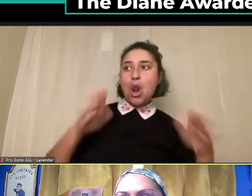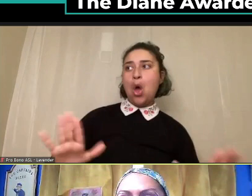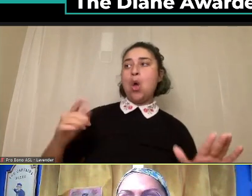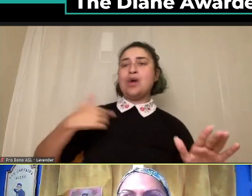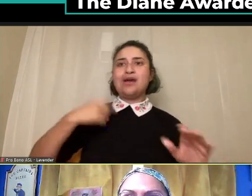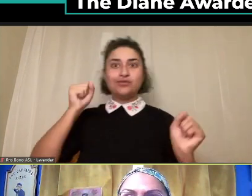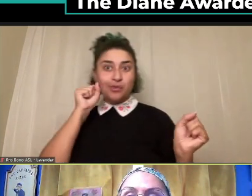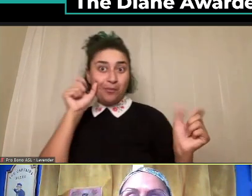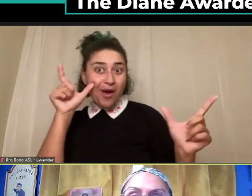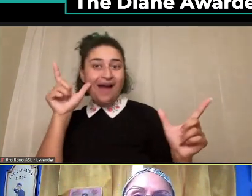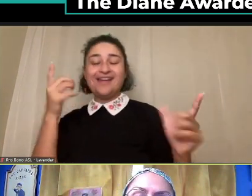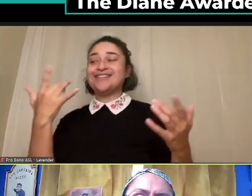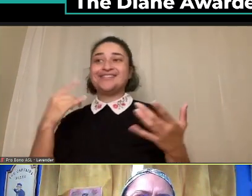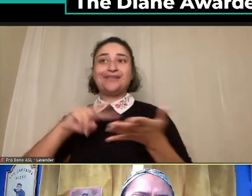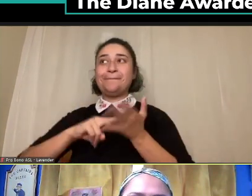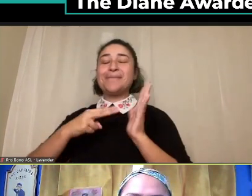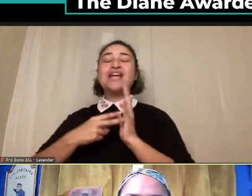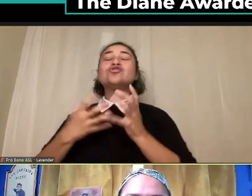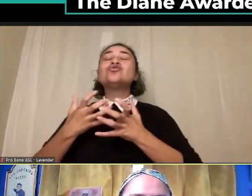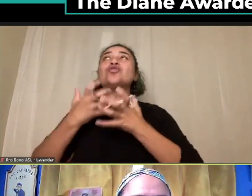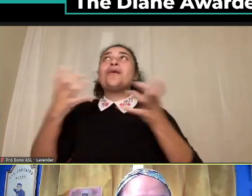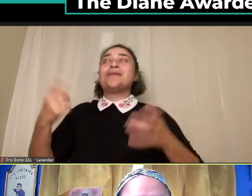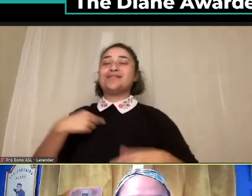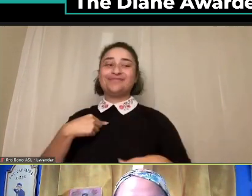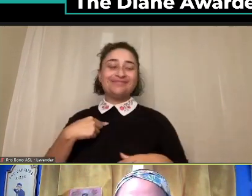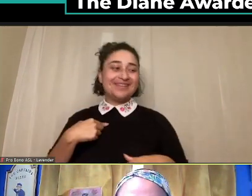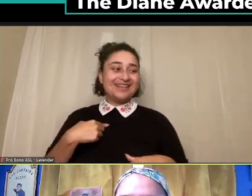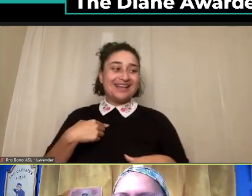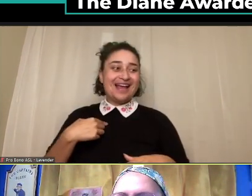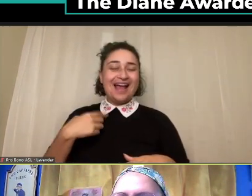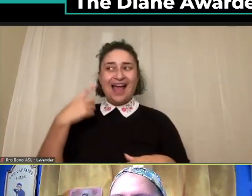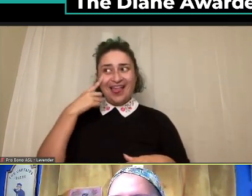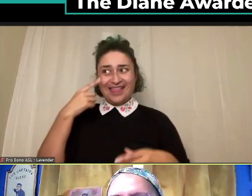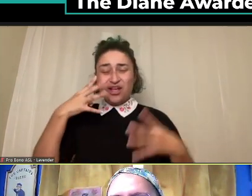it, it just meant so much to me. I think I probably wept